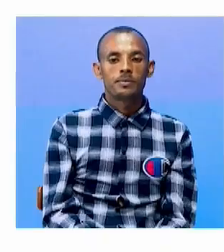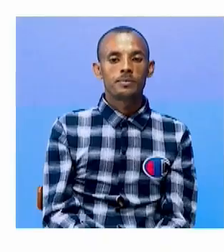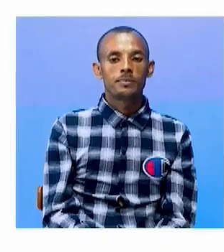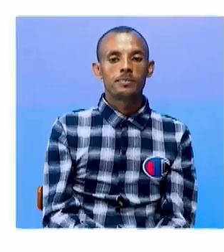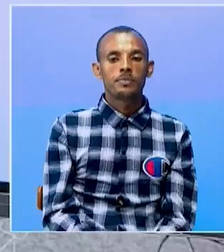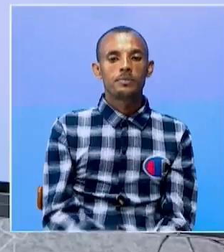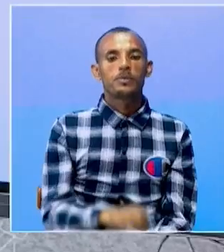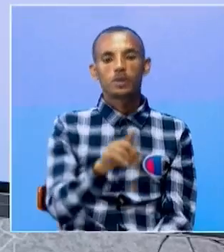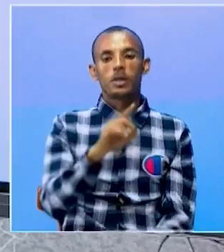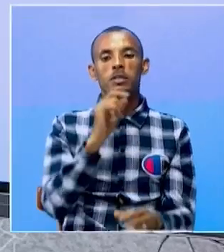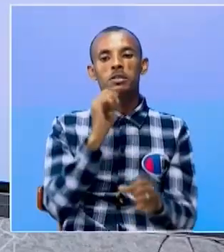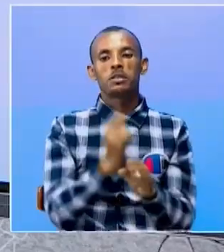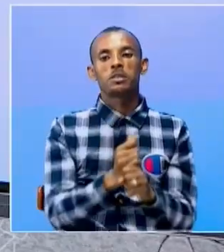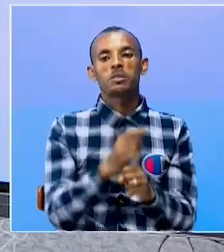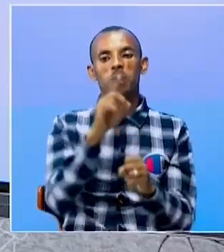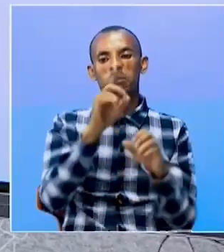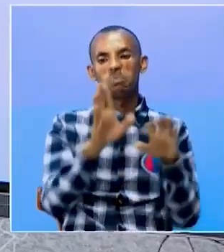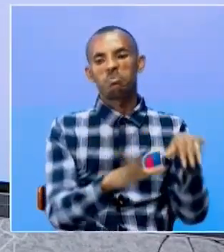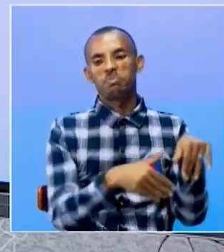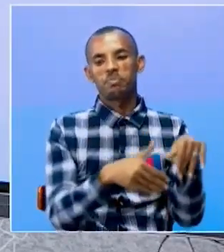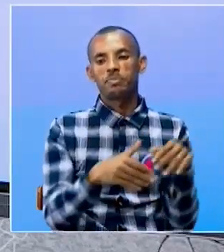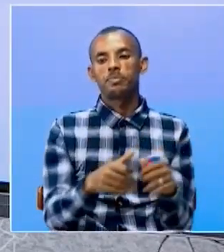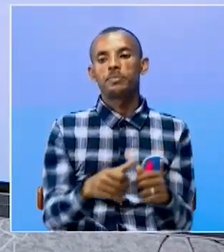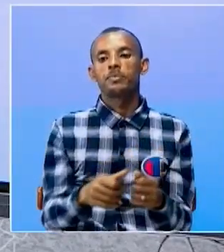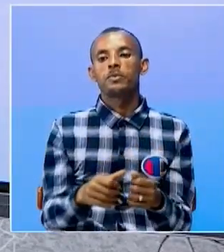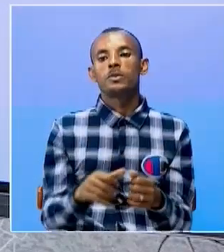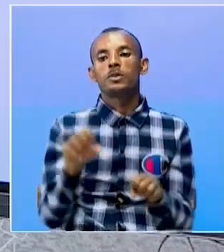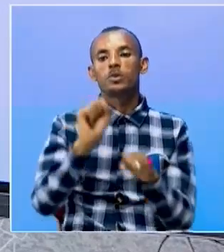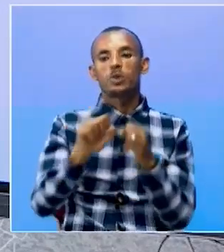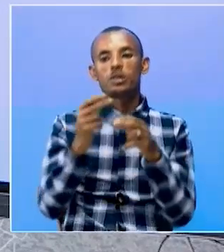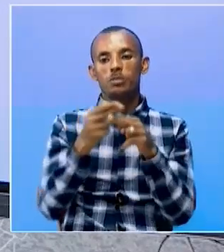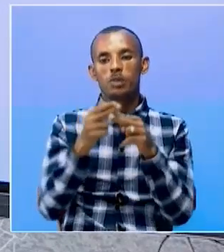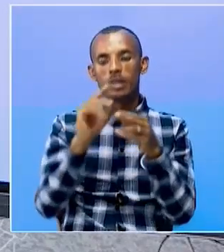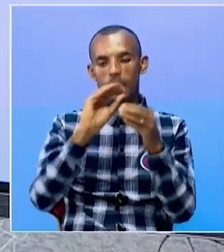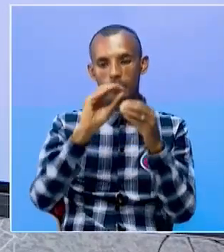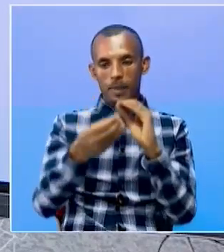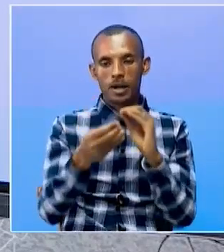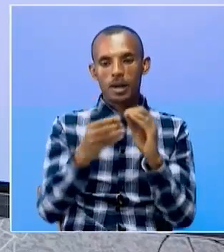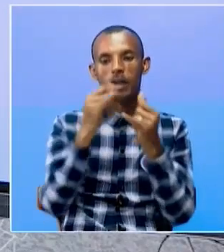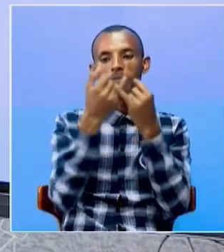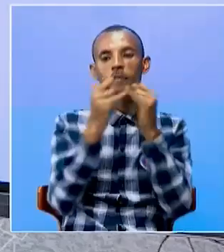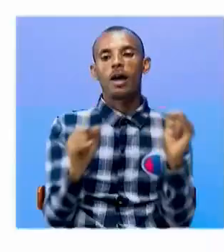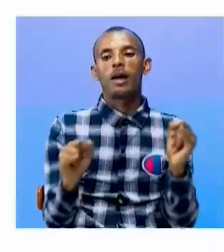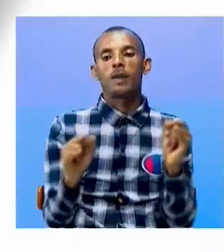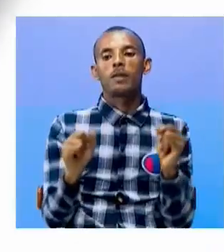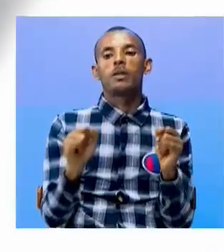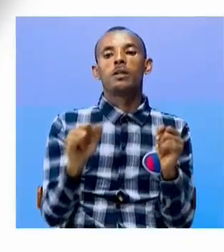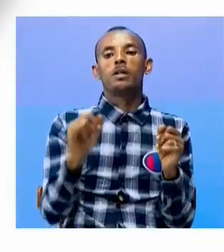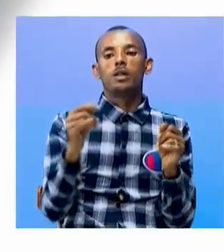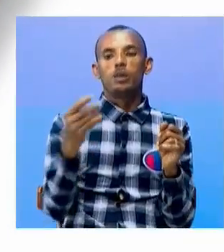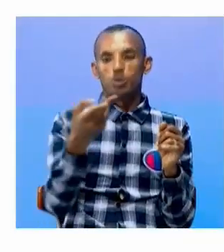You can just leave 1. So, the smallest number that divide either of the two is 2.